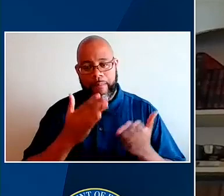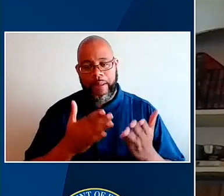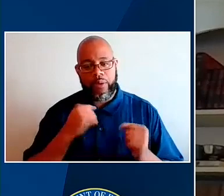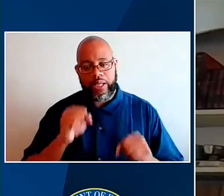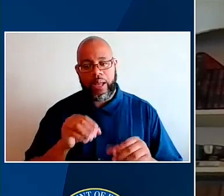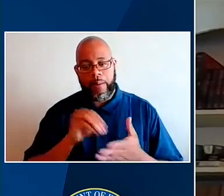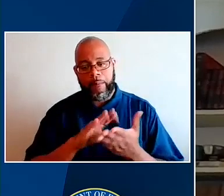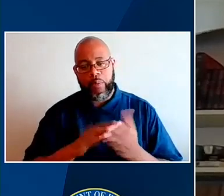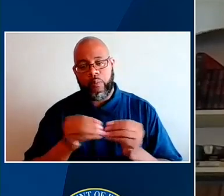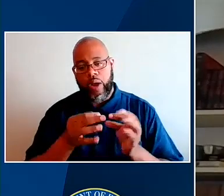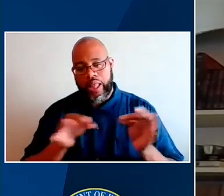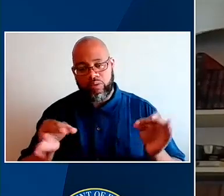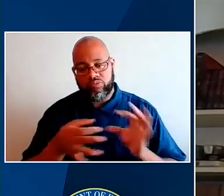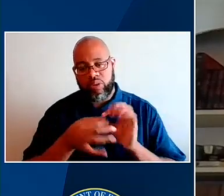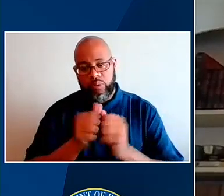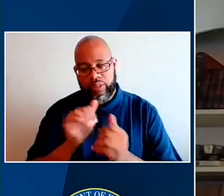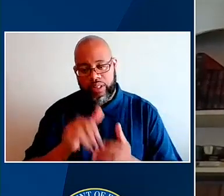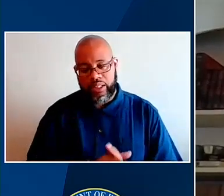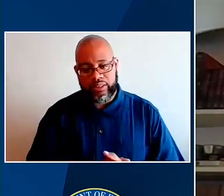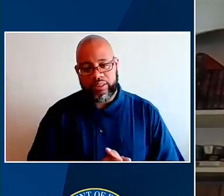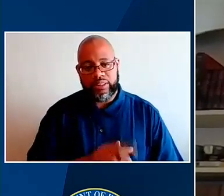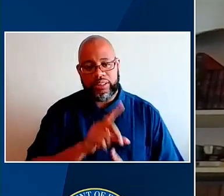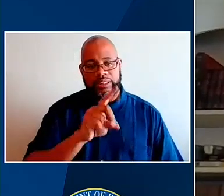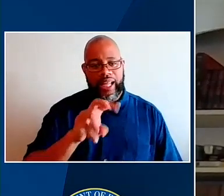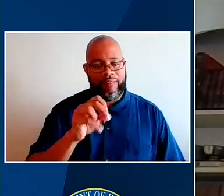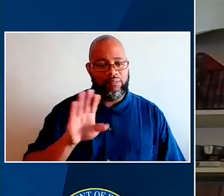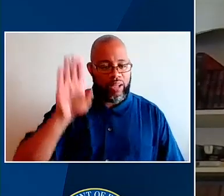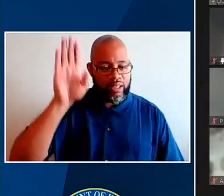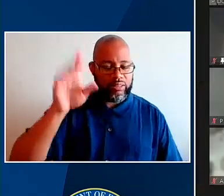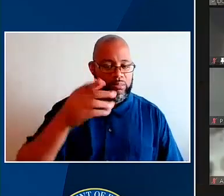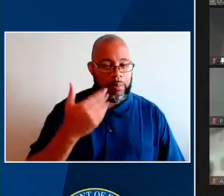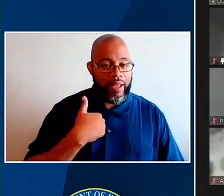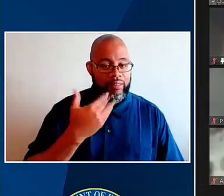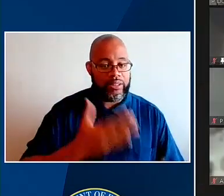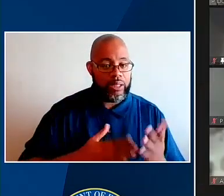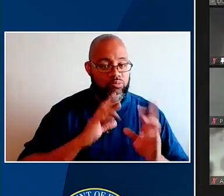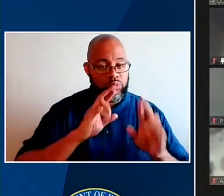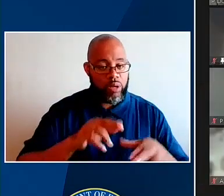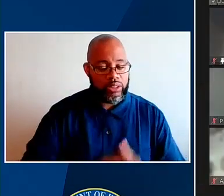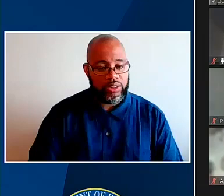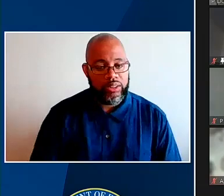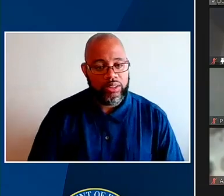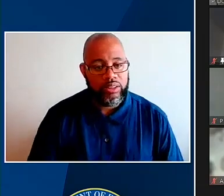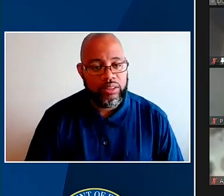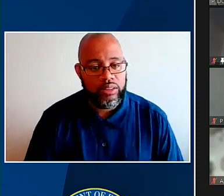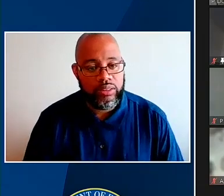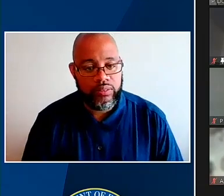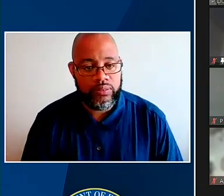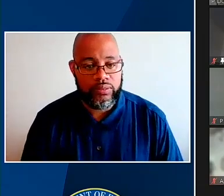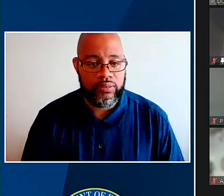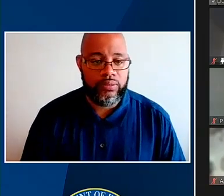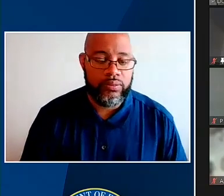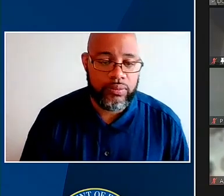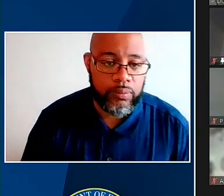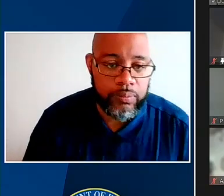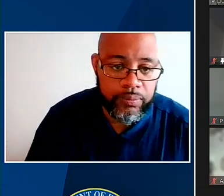some more language around this. I see David has his hand up, so maybe he has some ideas. Sure.